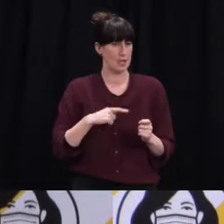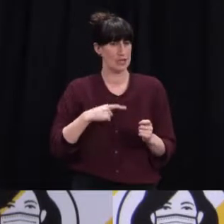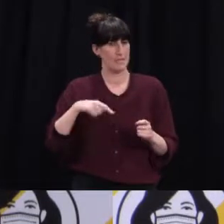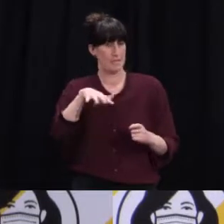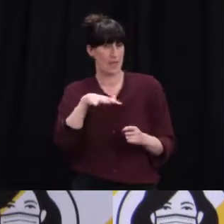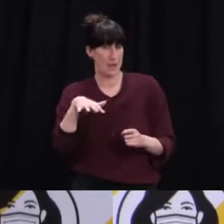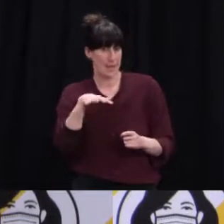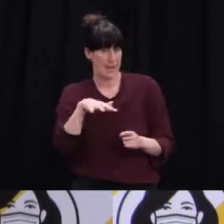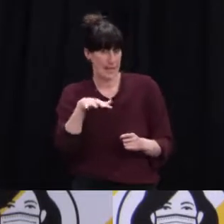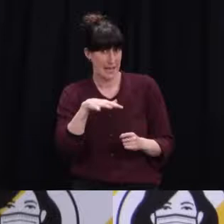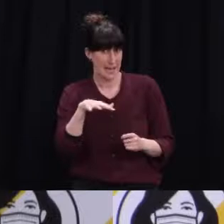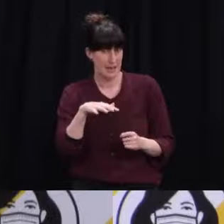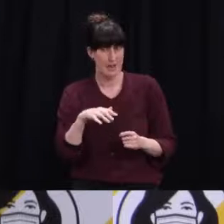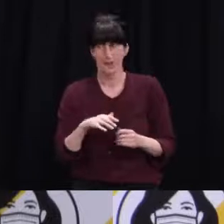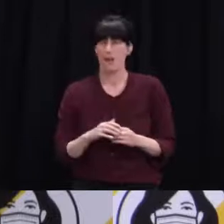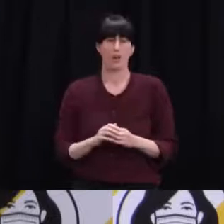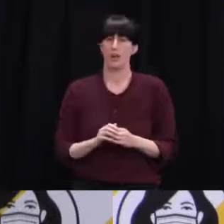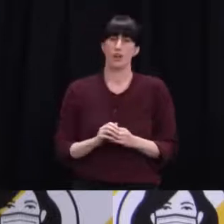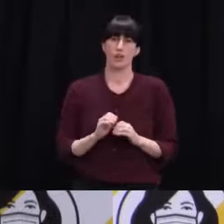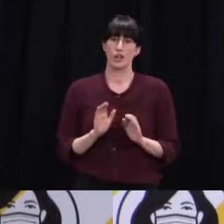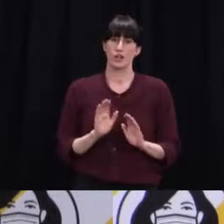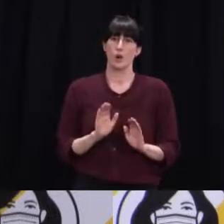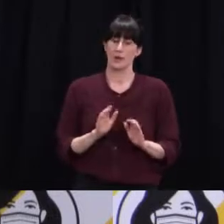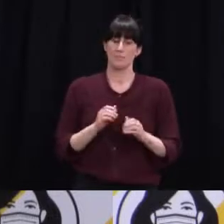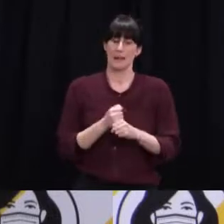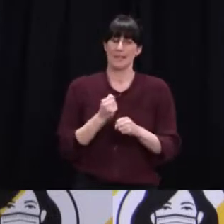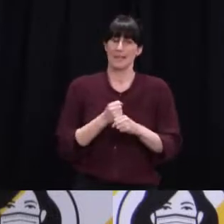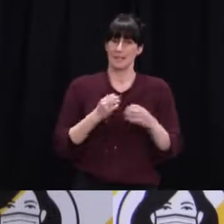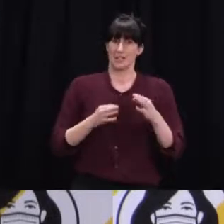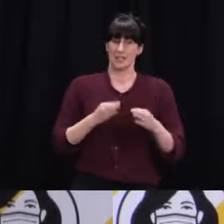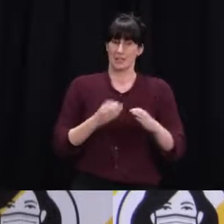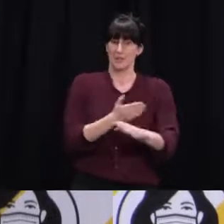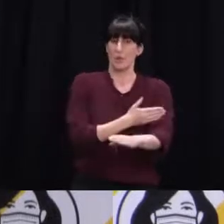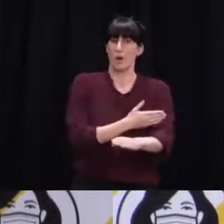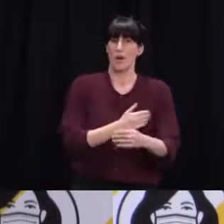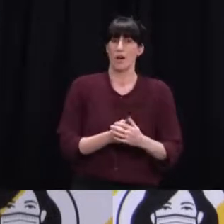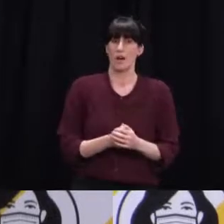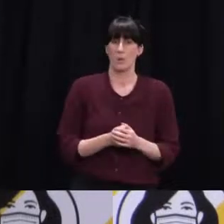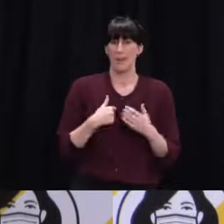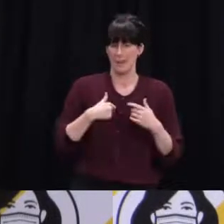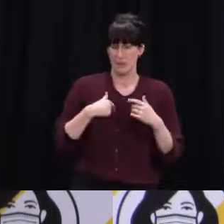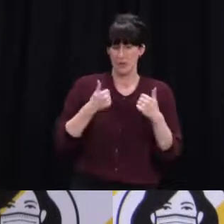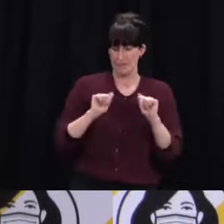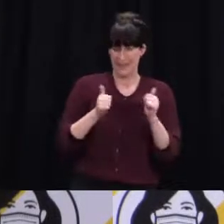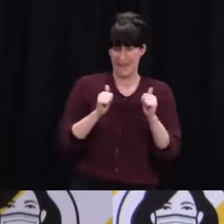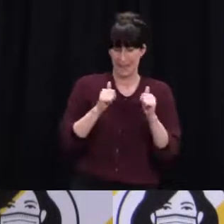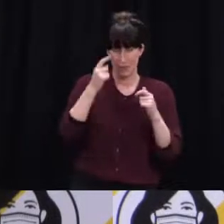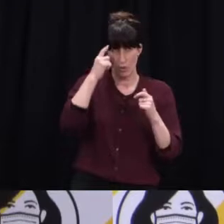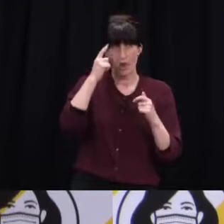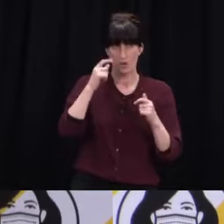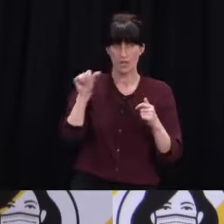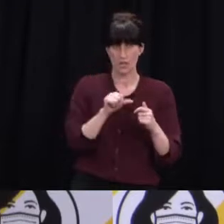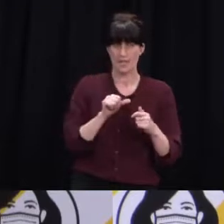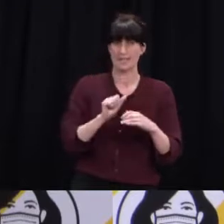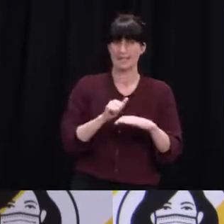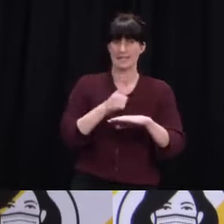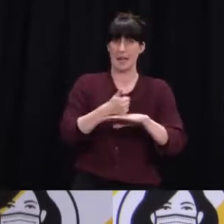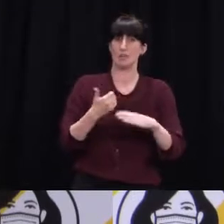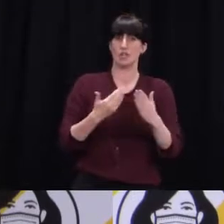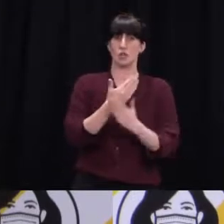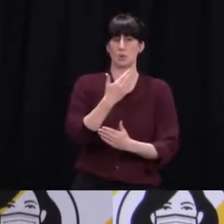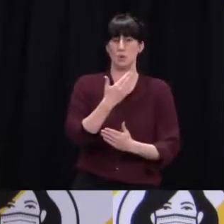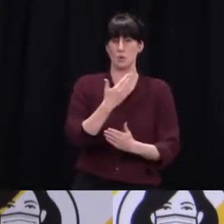exercise area during the period that they were obviously positive? Is that why you've decided to put in some day 6 testing? We'd made that decision already. Yeah,